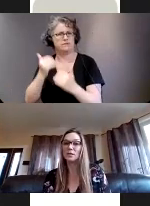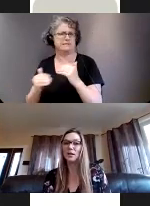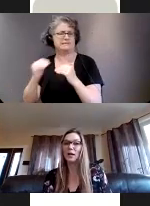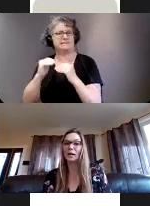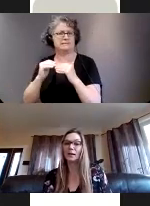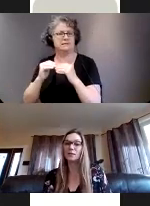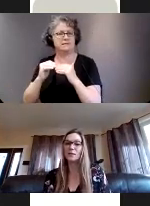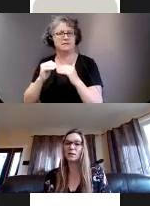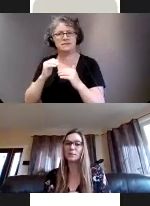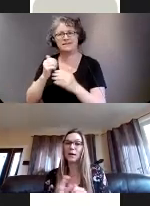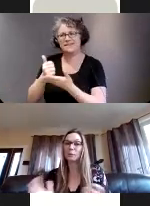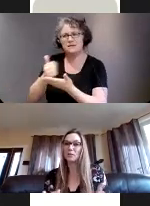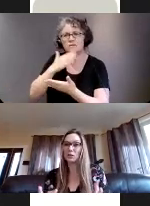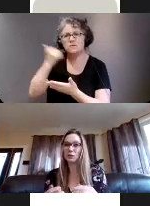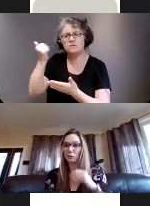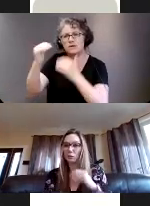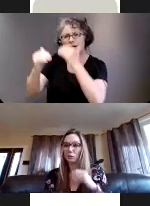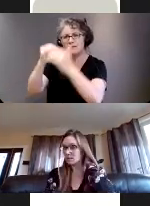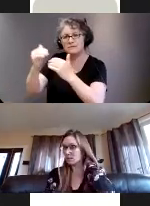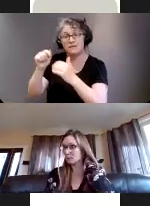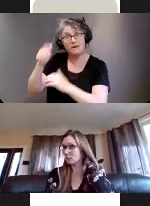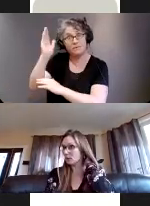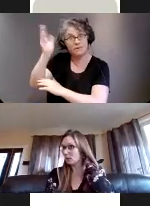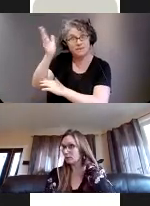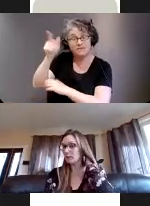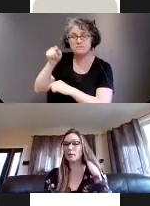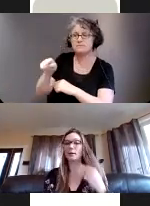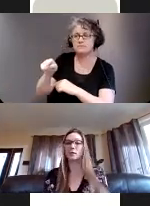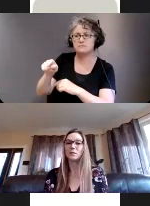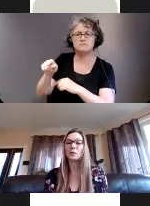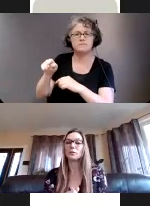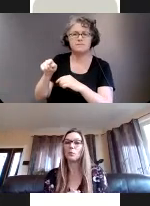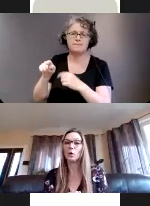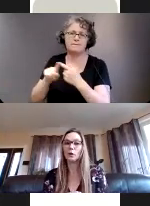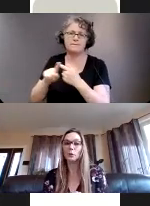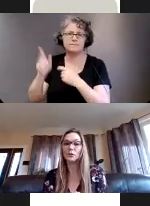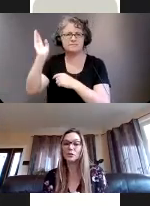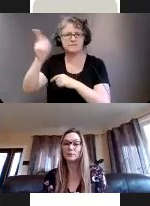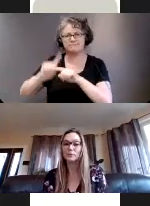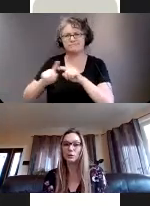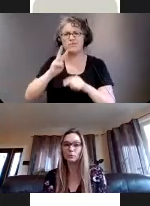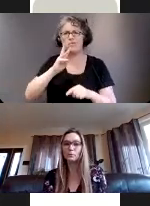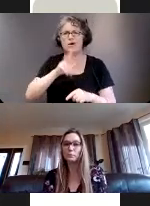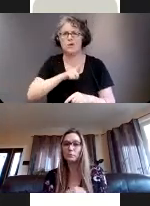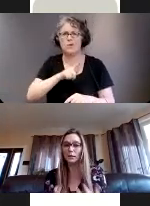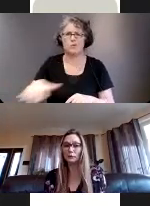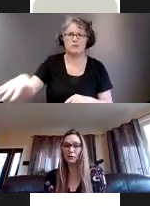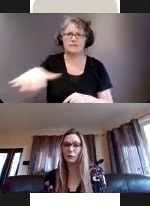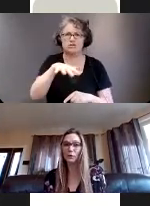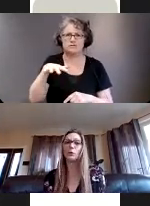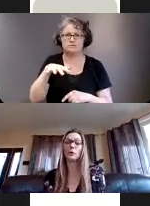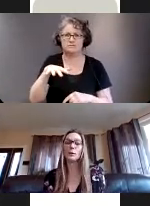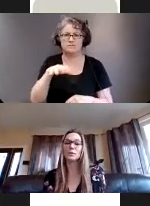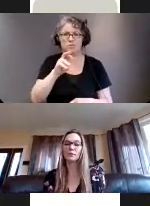adults. And that presentation is from speakers from Waterloo region. So if